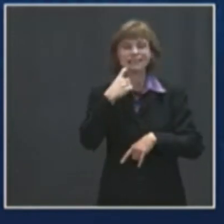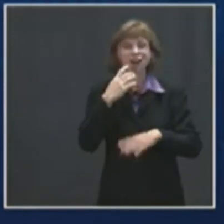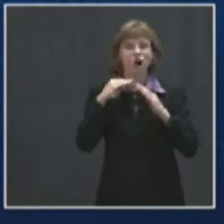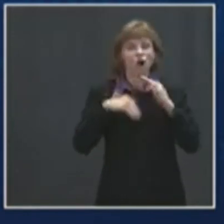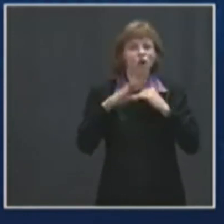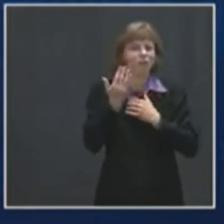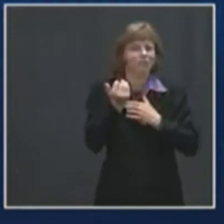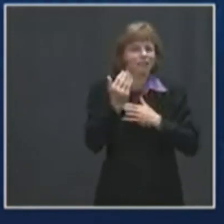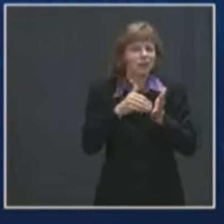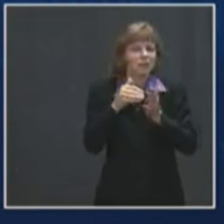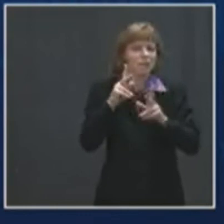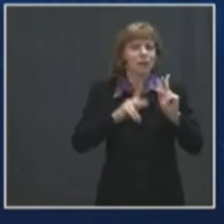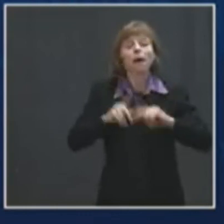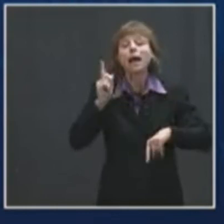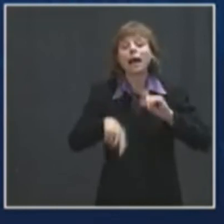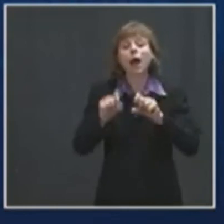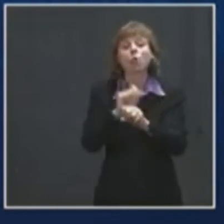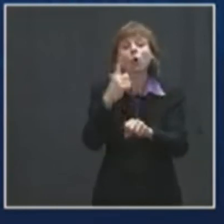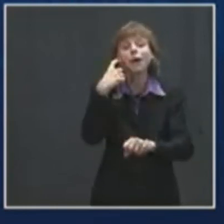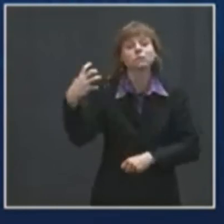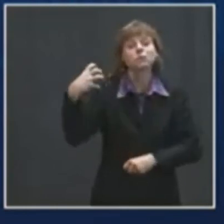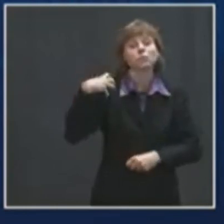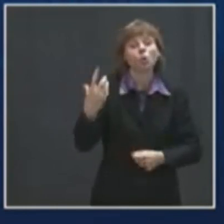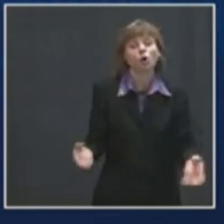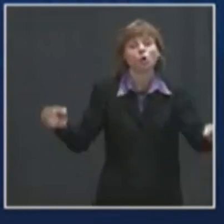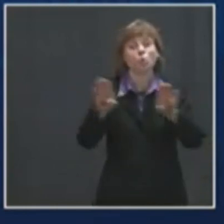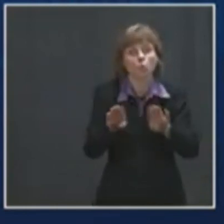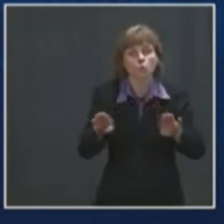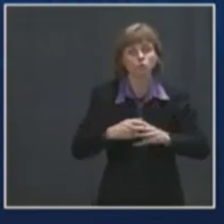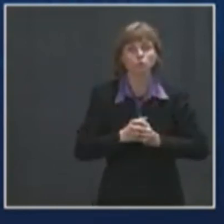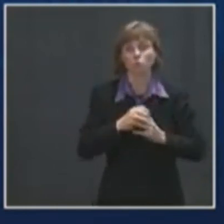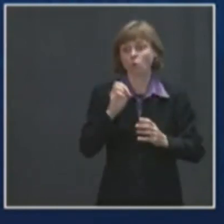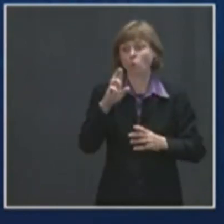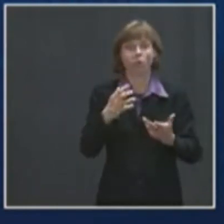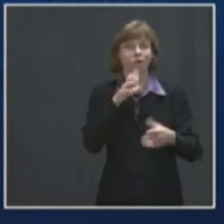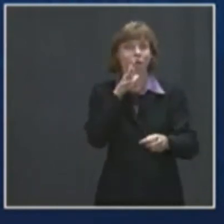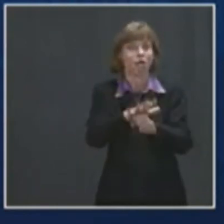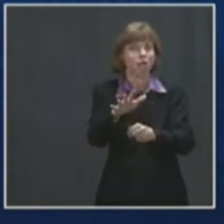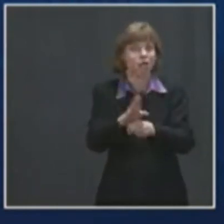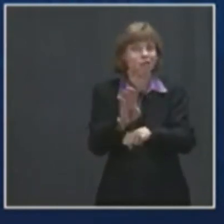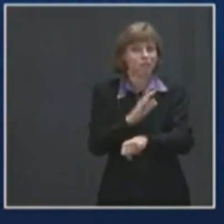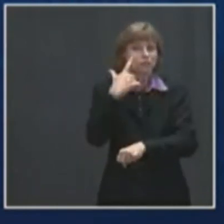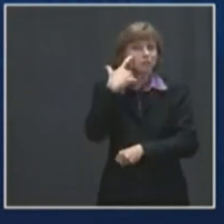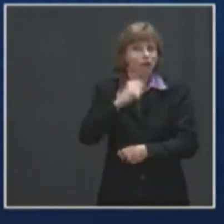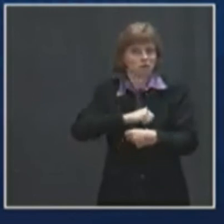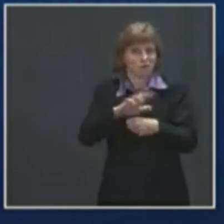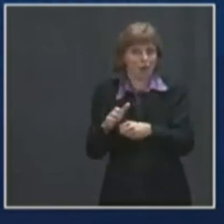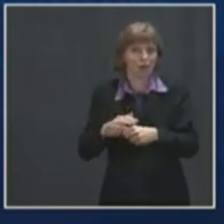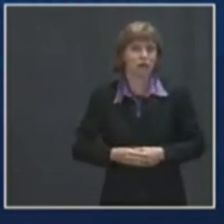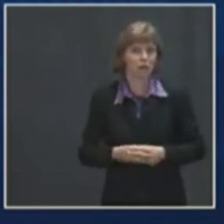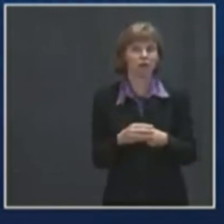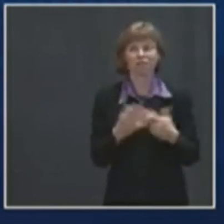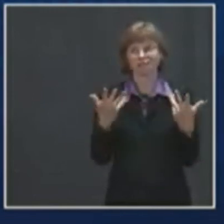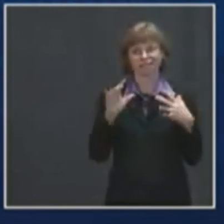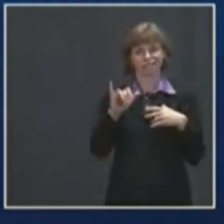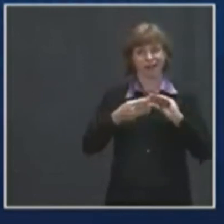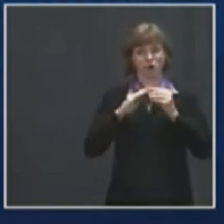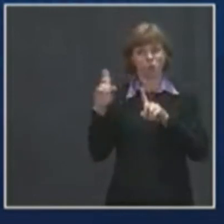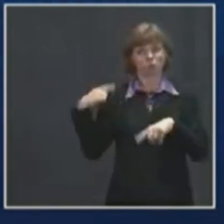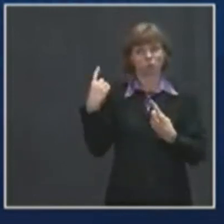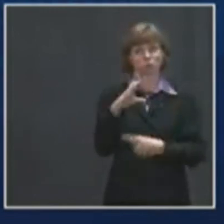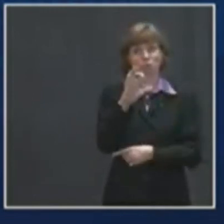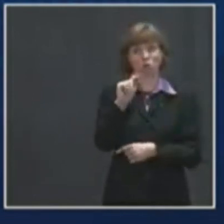unable to work because their employer closed or lost business due to the pandemic. This number has been about the same since October after